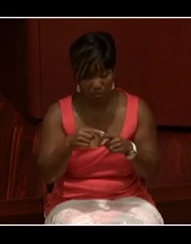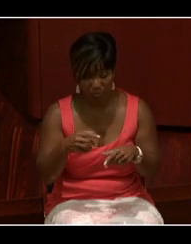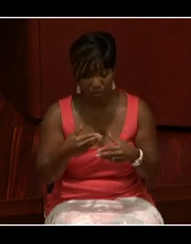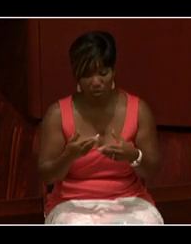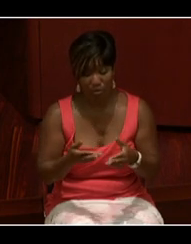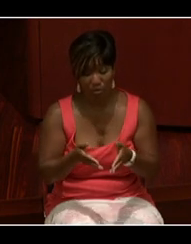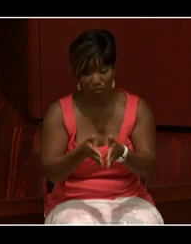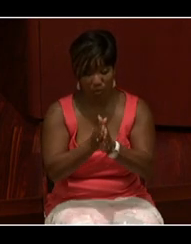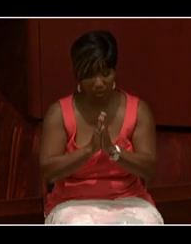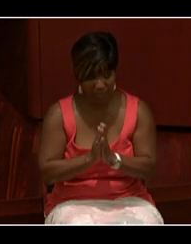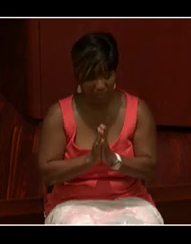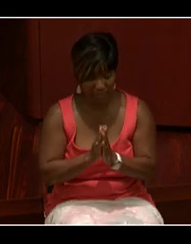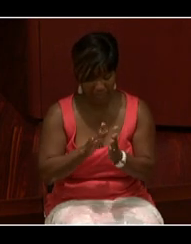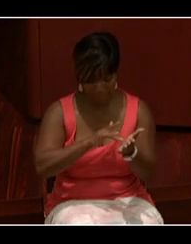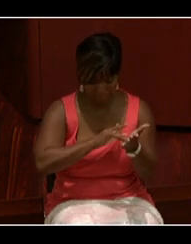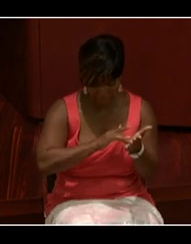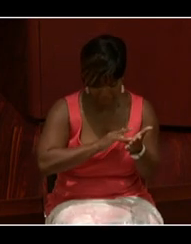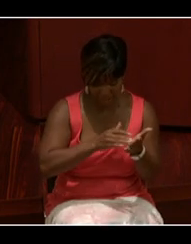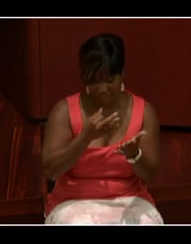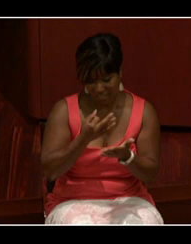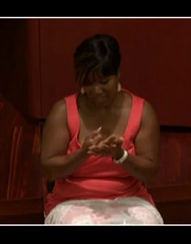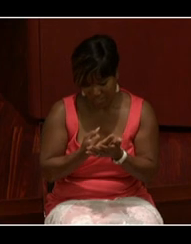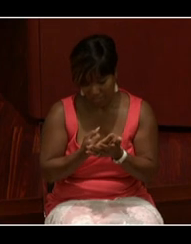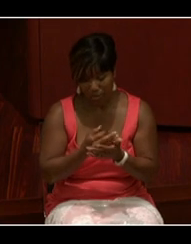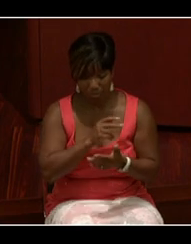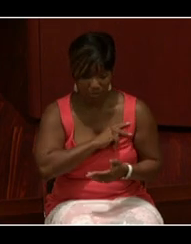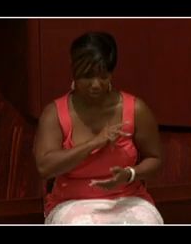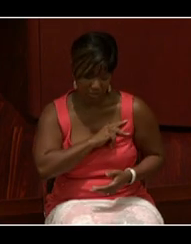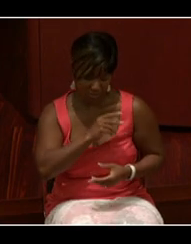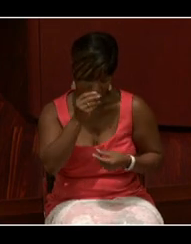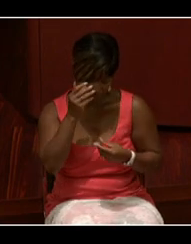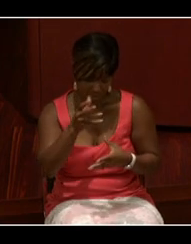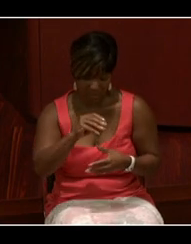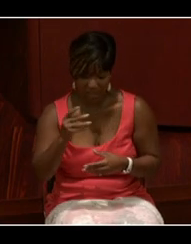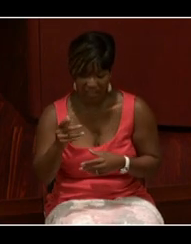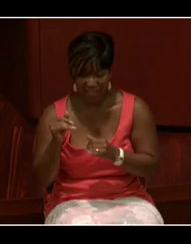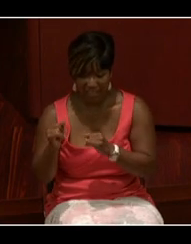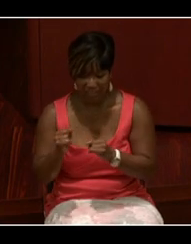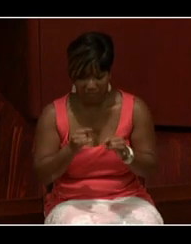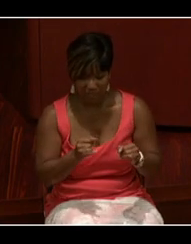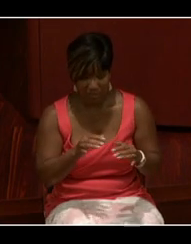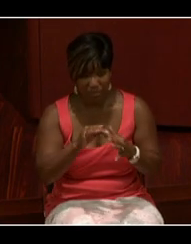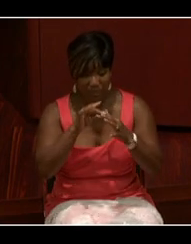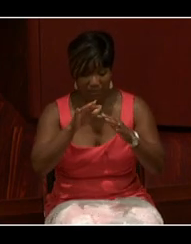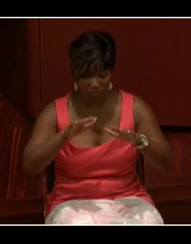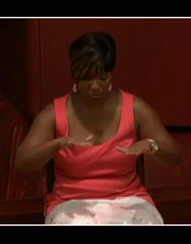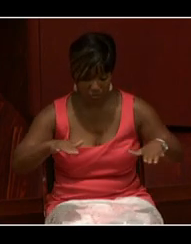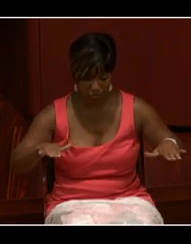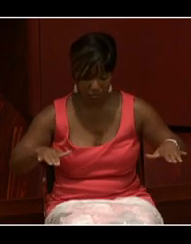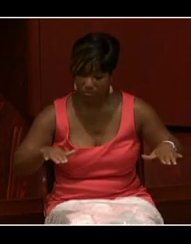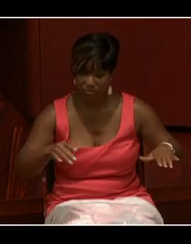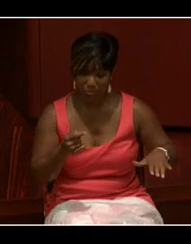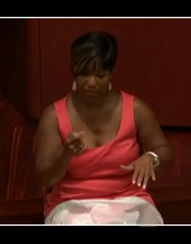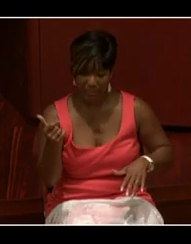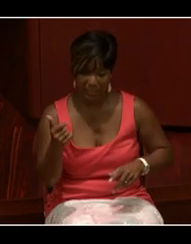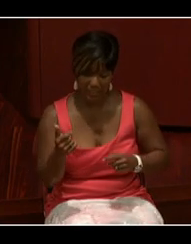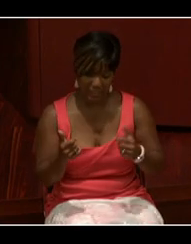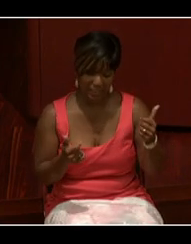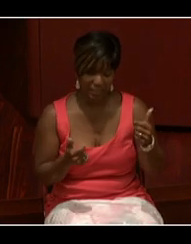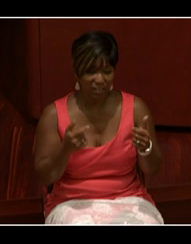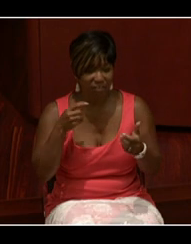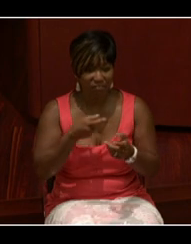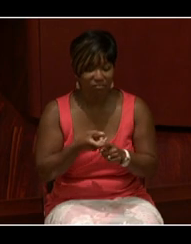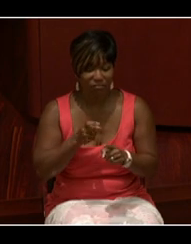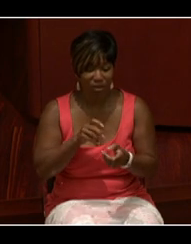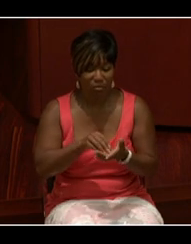medical, financial, or intimate personal information of other individuals, particularly children, will be deleted or redacted from